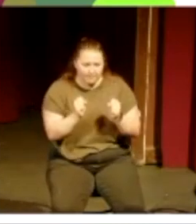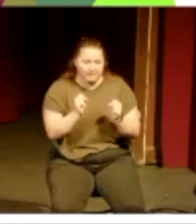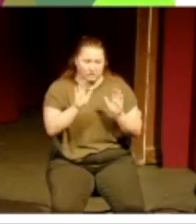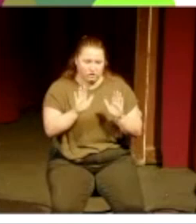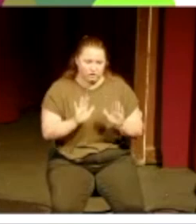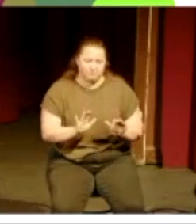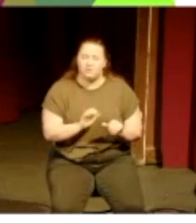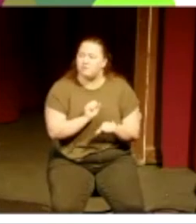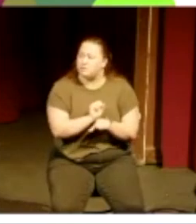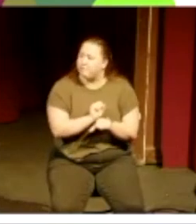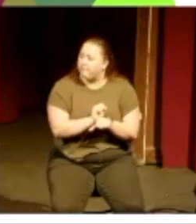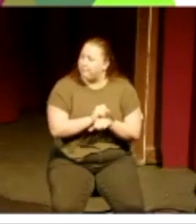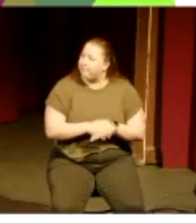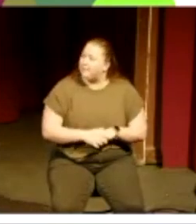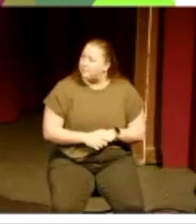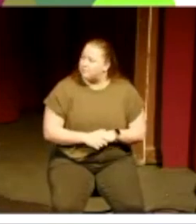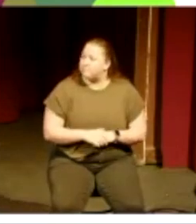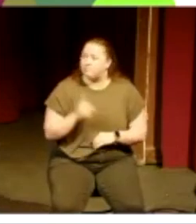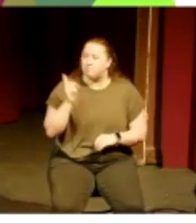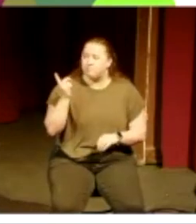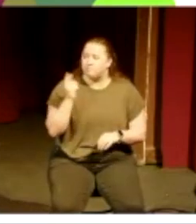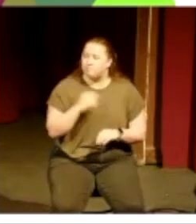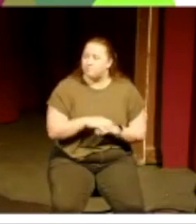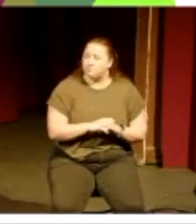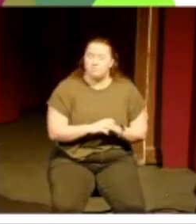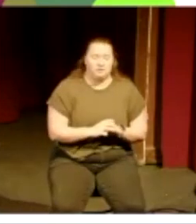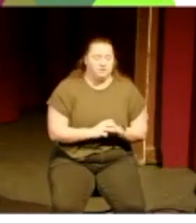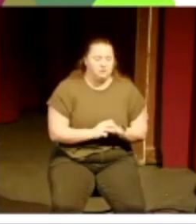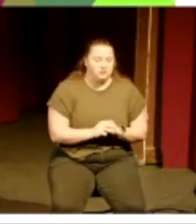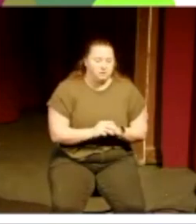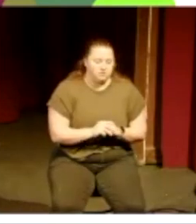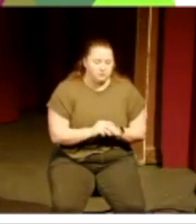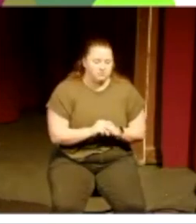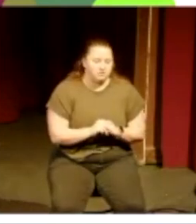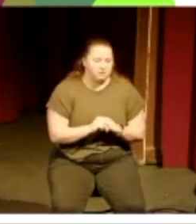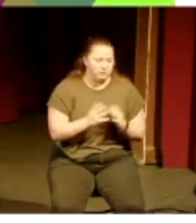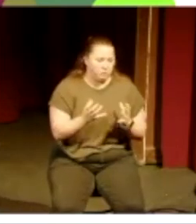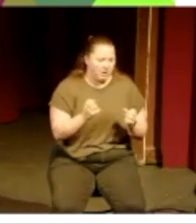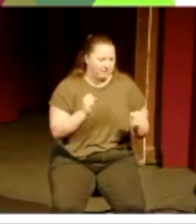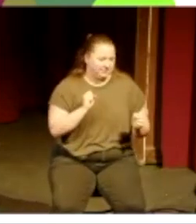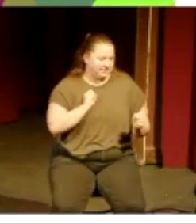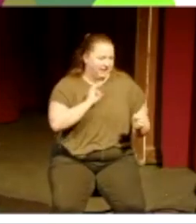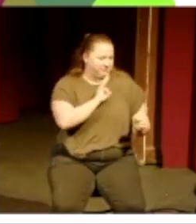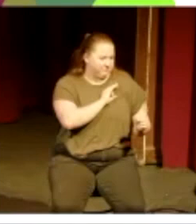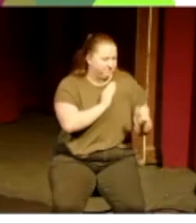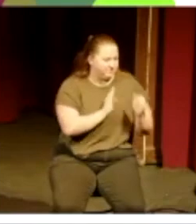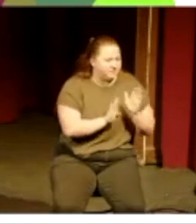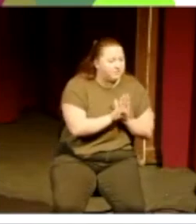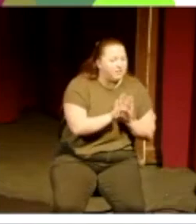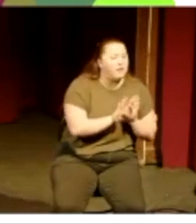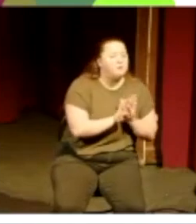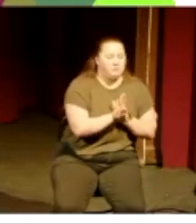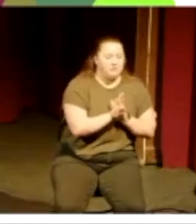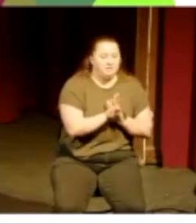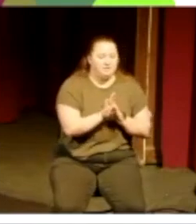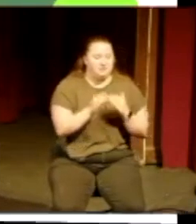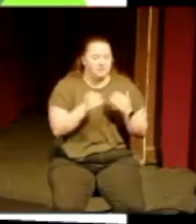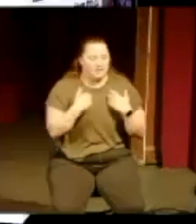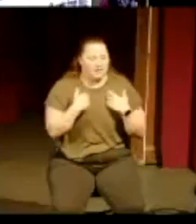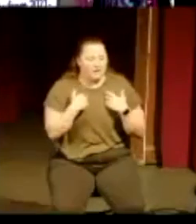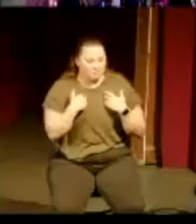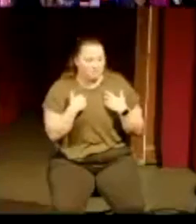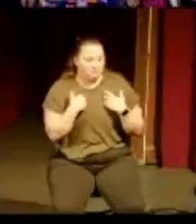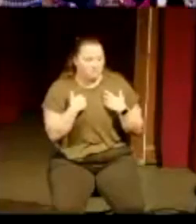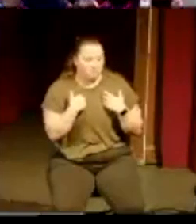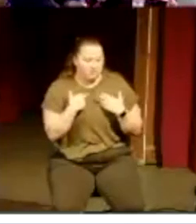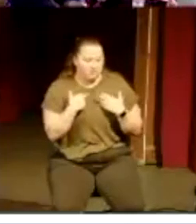goes further than that. We've said all along that we wanted to engage in best practices and staff development to sustain effective operational systems. And